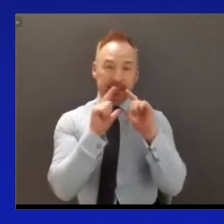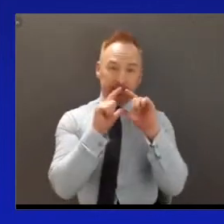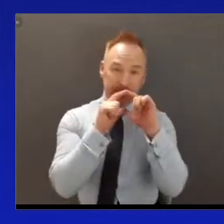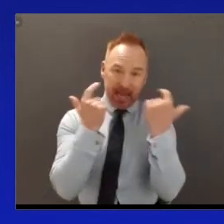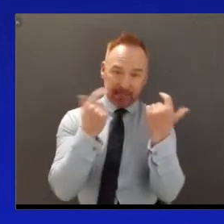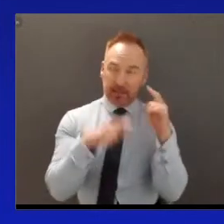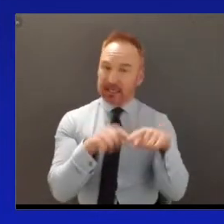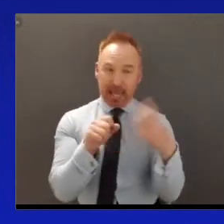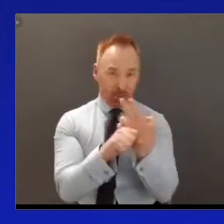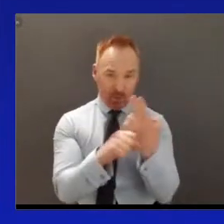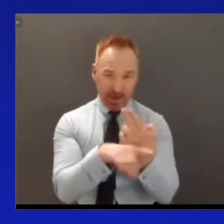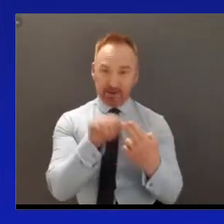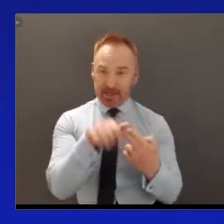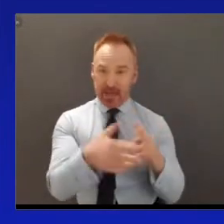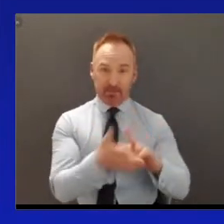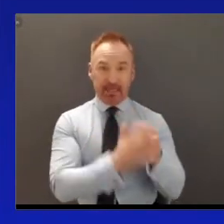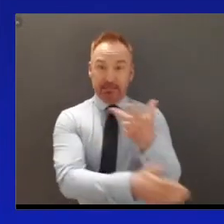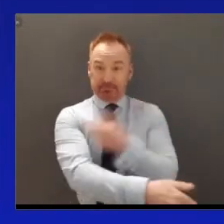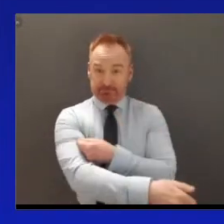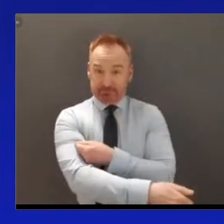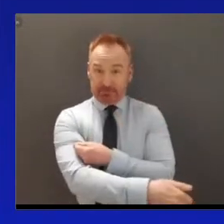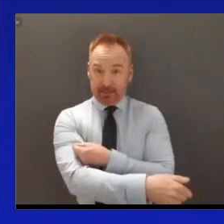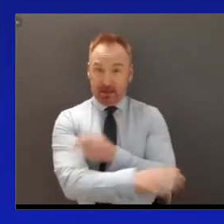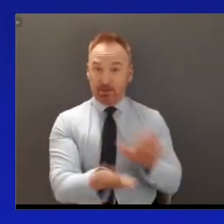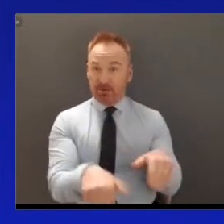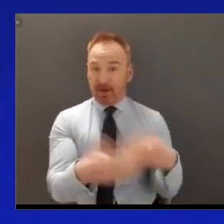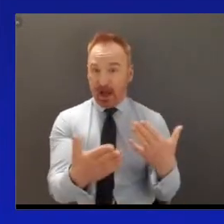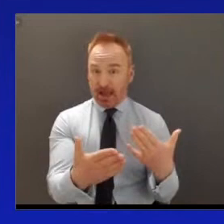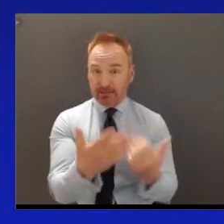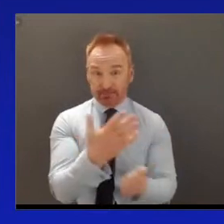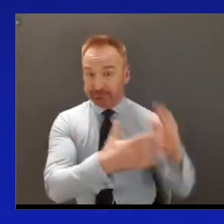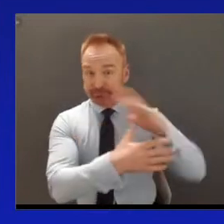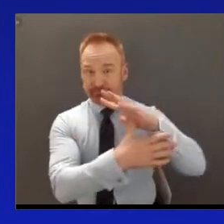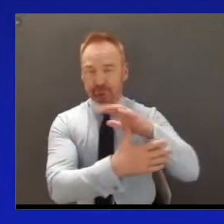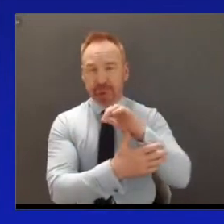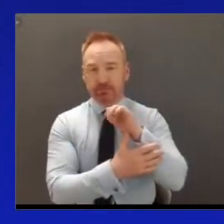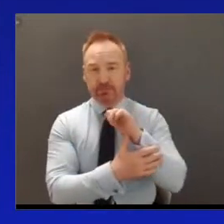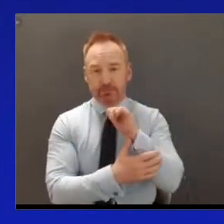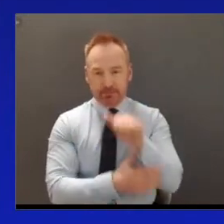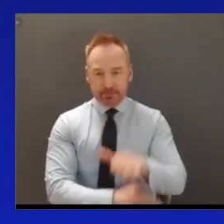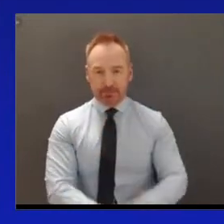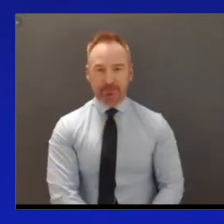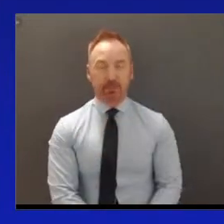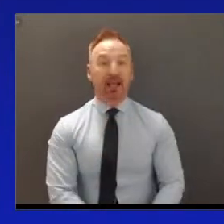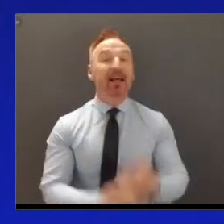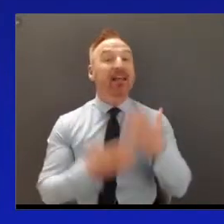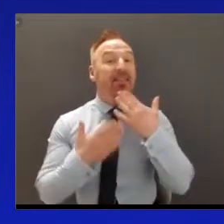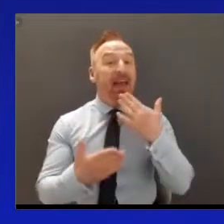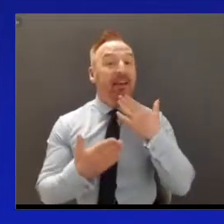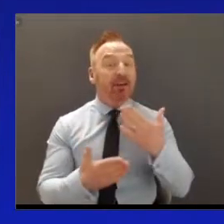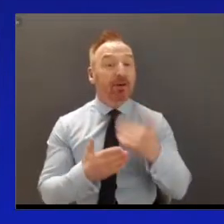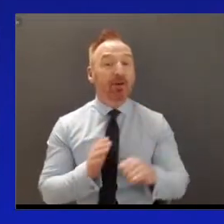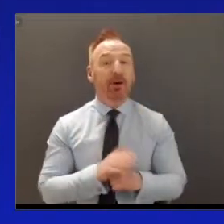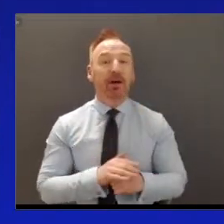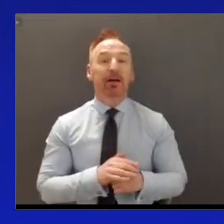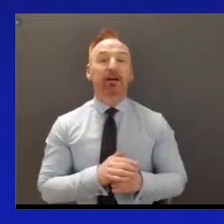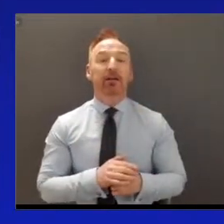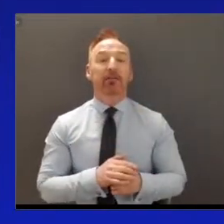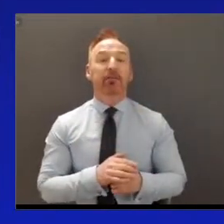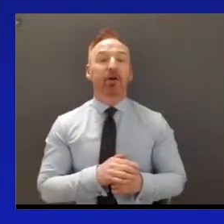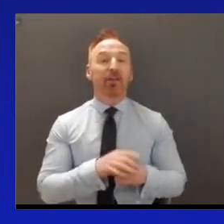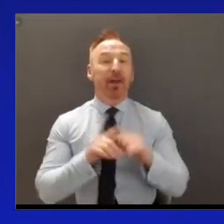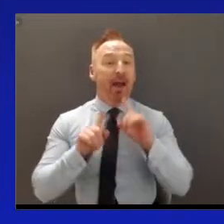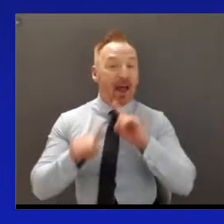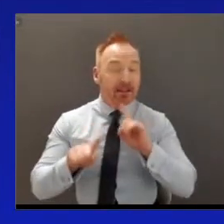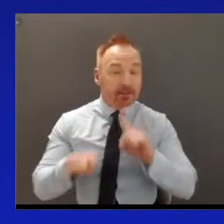Thank you all for the presentation today. Thank you for the questions by my council colleagues and for staff who've provided us with this information today.